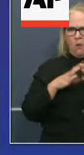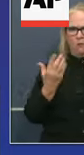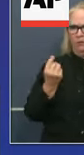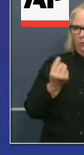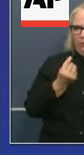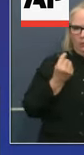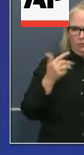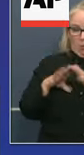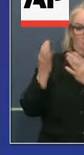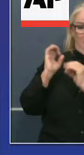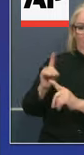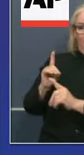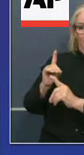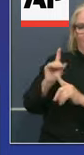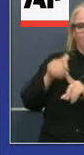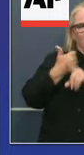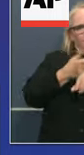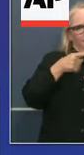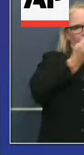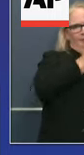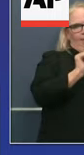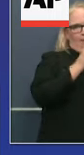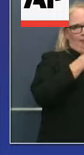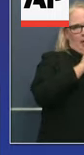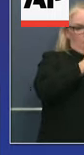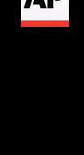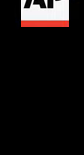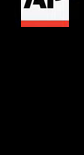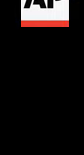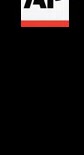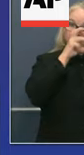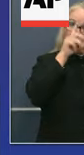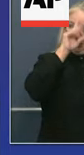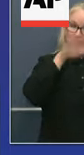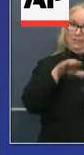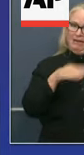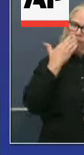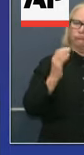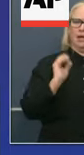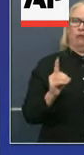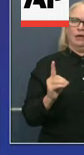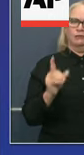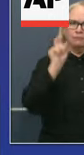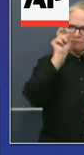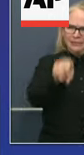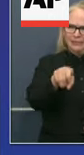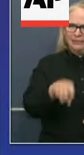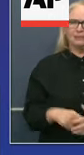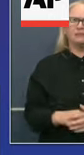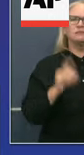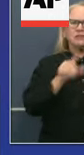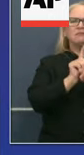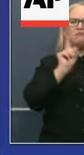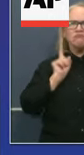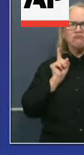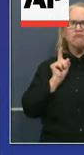we move into the fall and we work our way through this pandemic. Using data, using the